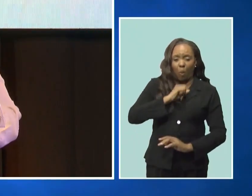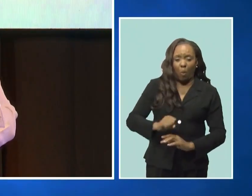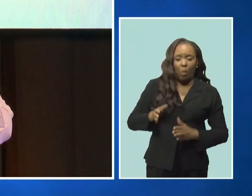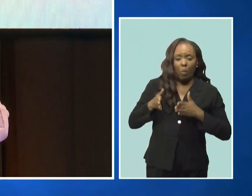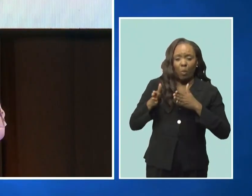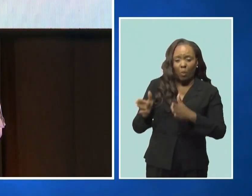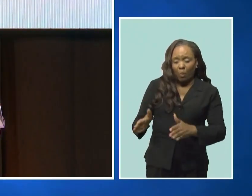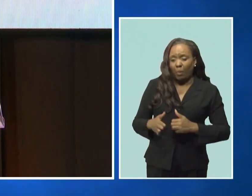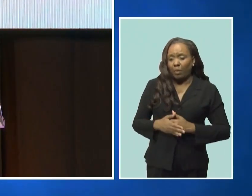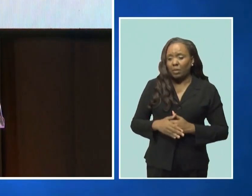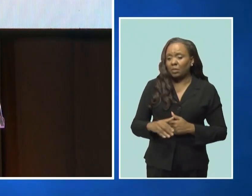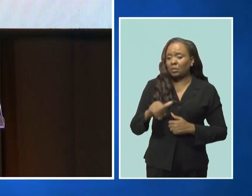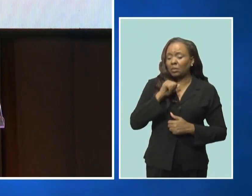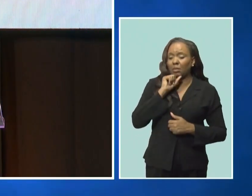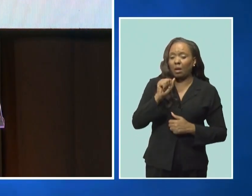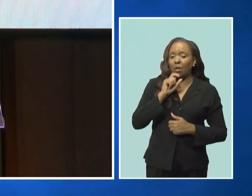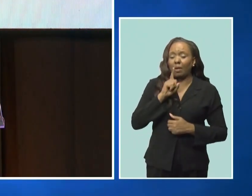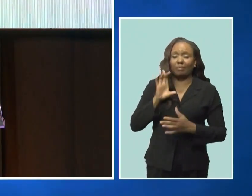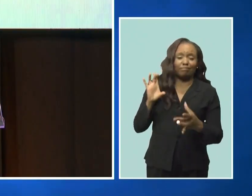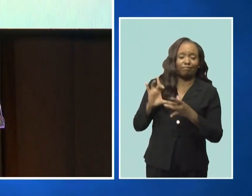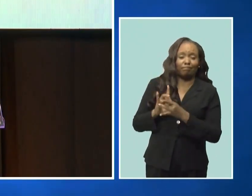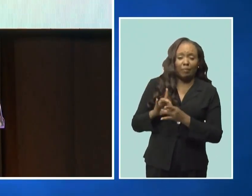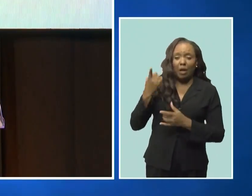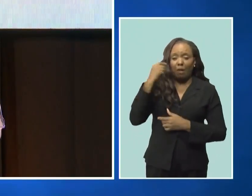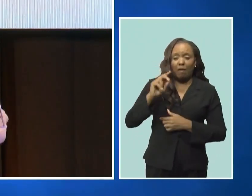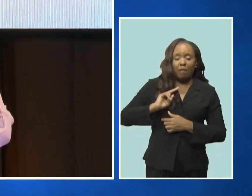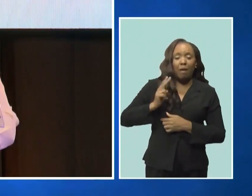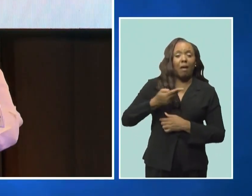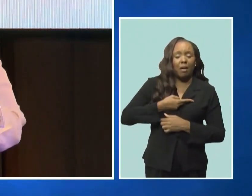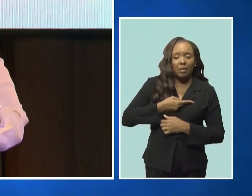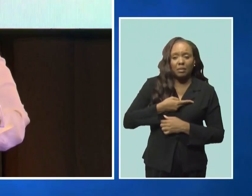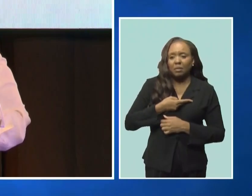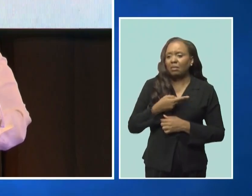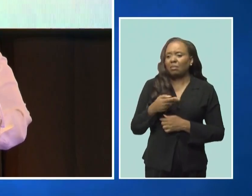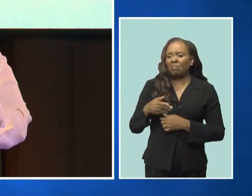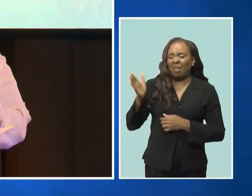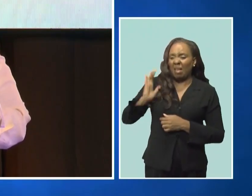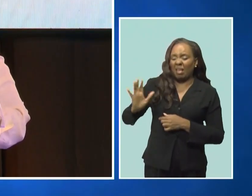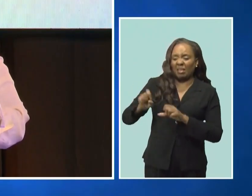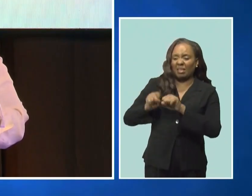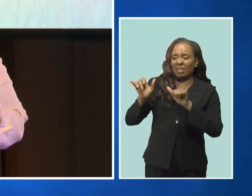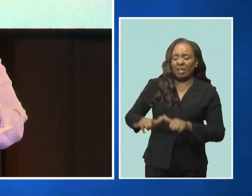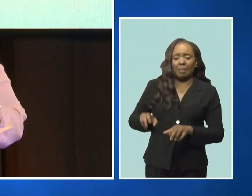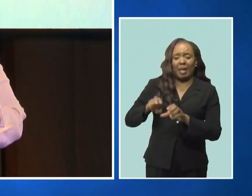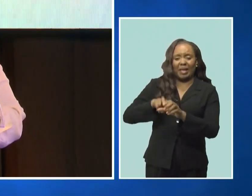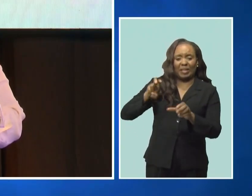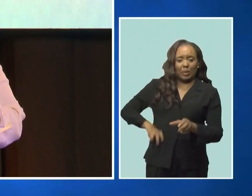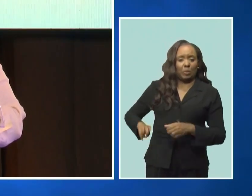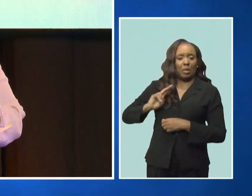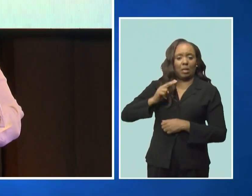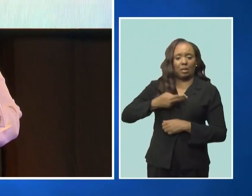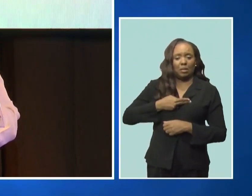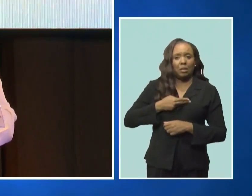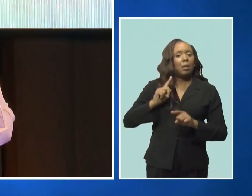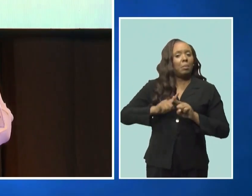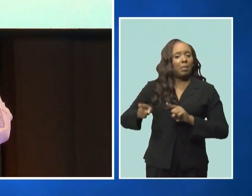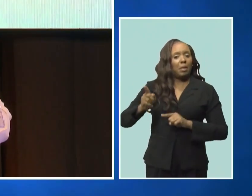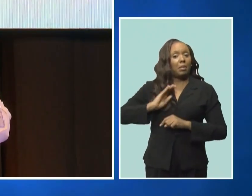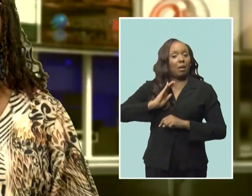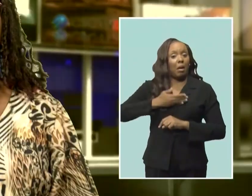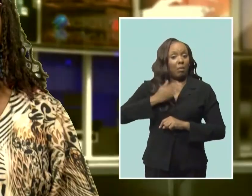system and to an exclusionary system cannot be part of our future.